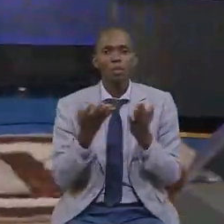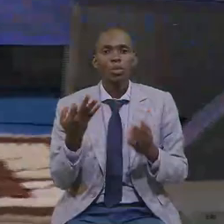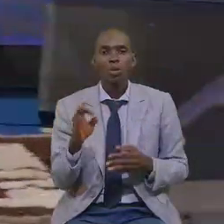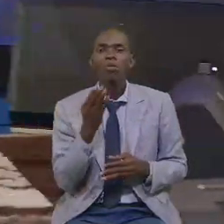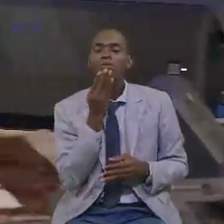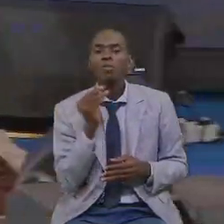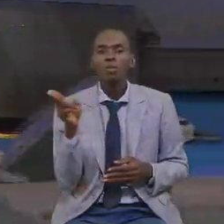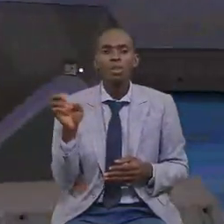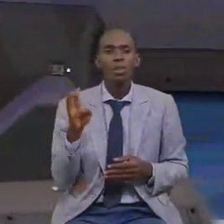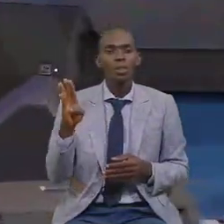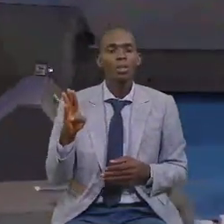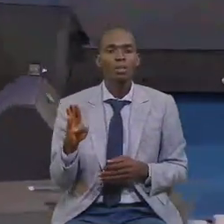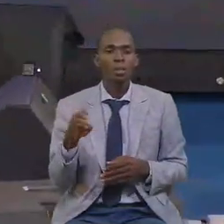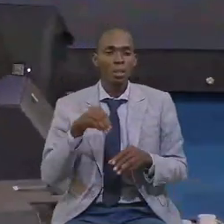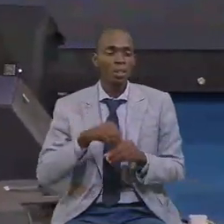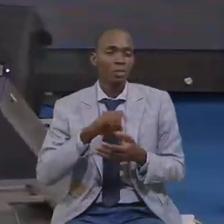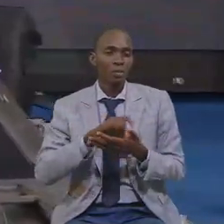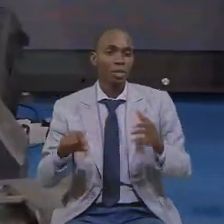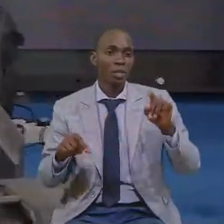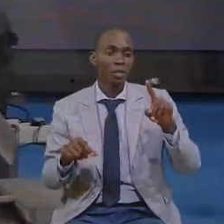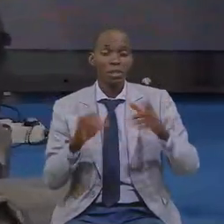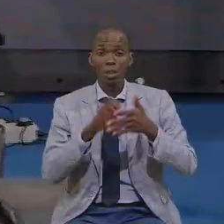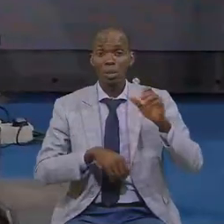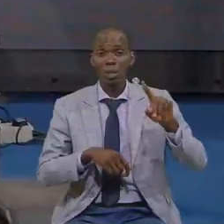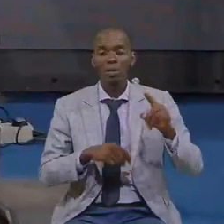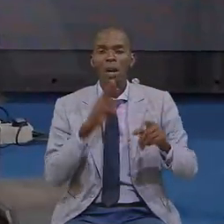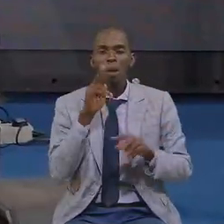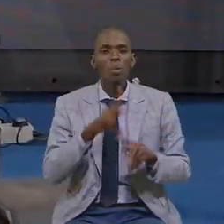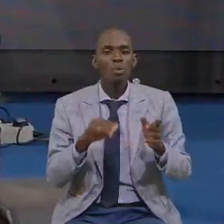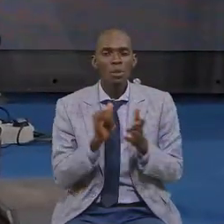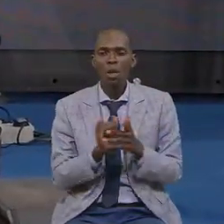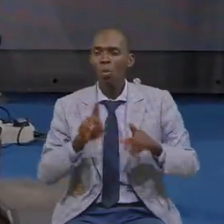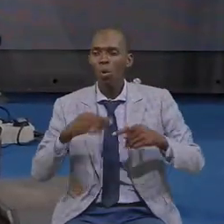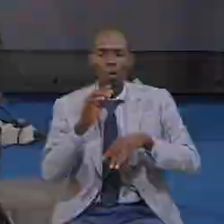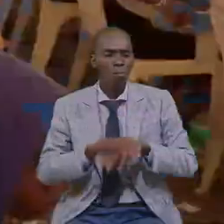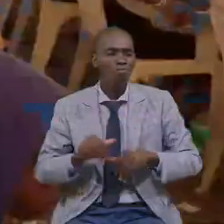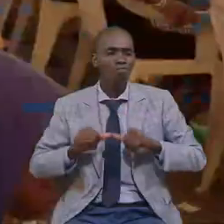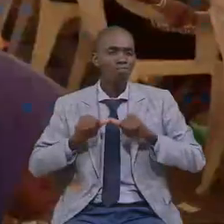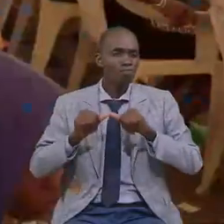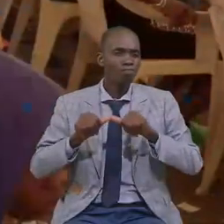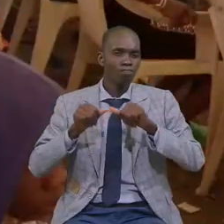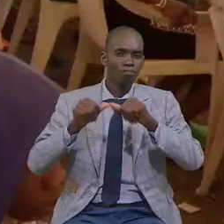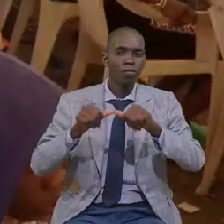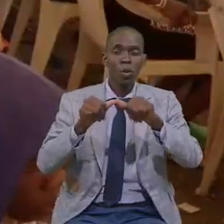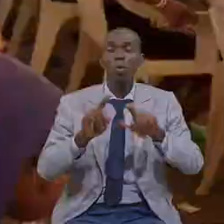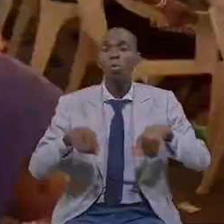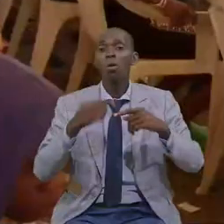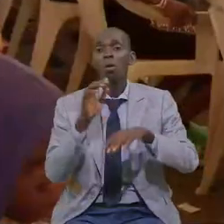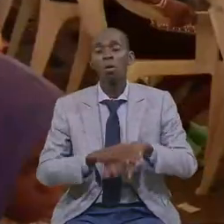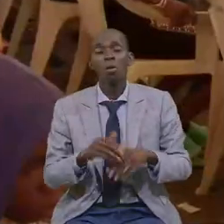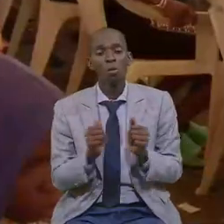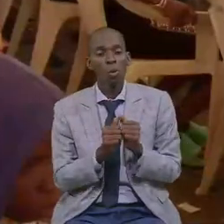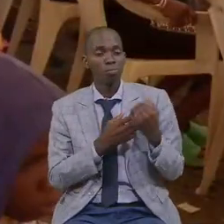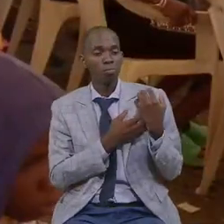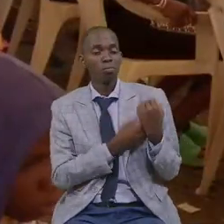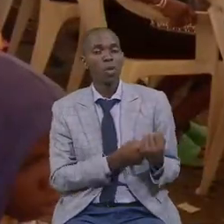the people that went on and went on consistently, and they went on confidently, and they went on courageously,